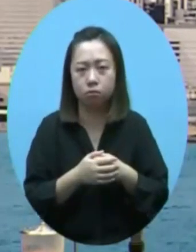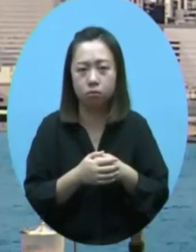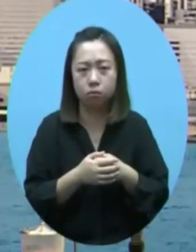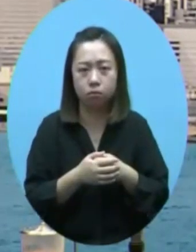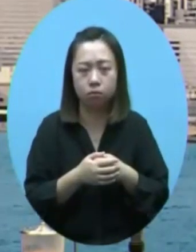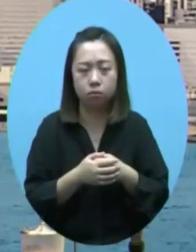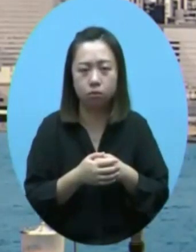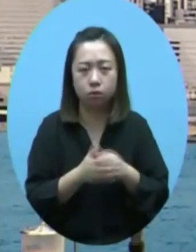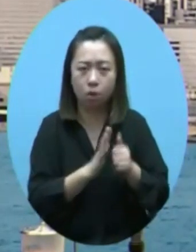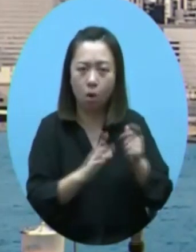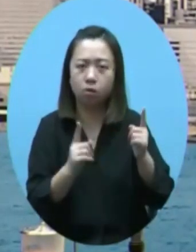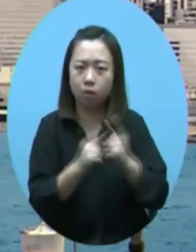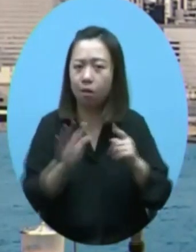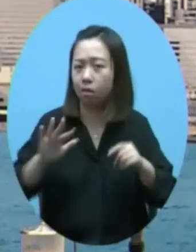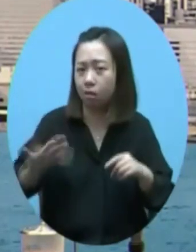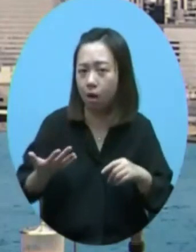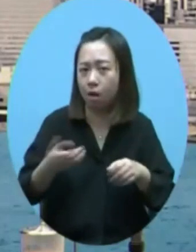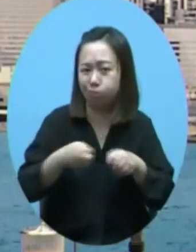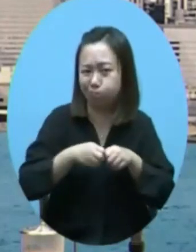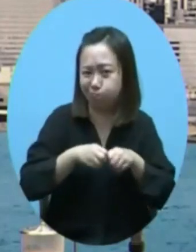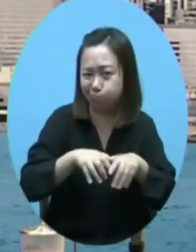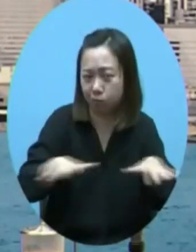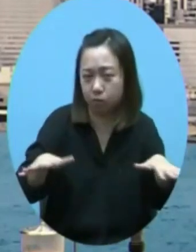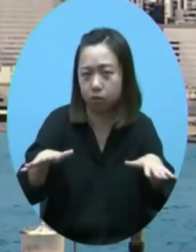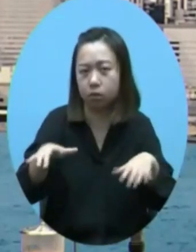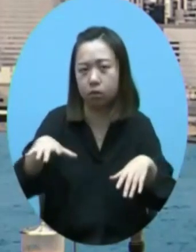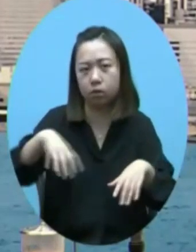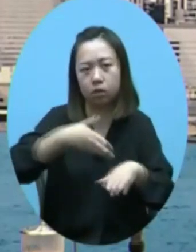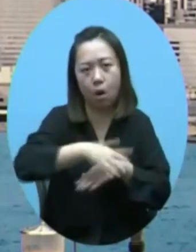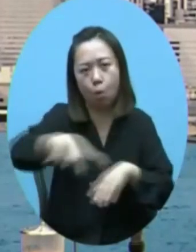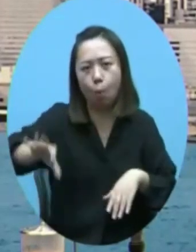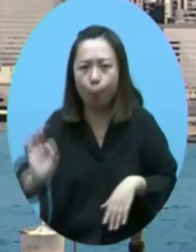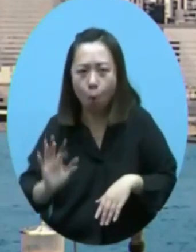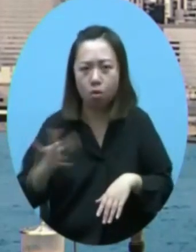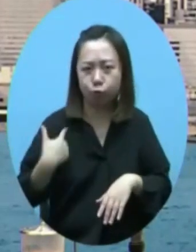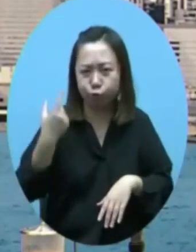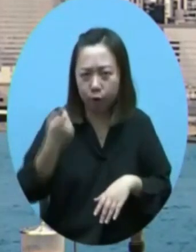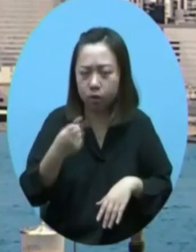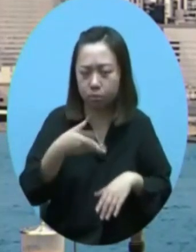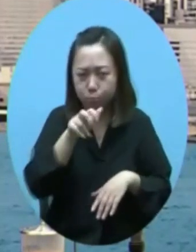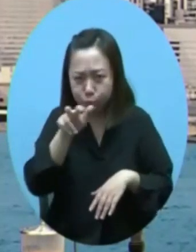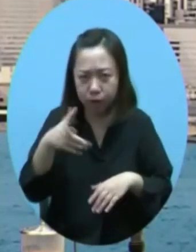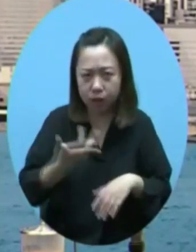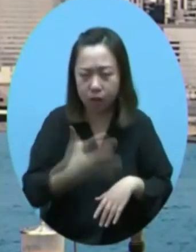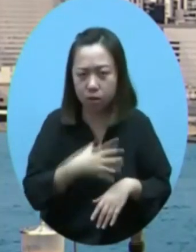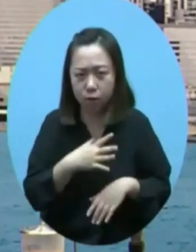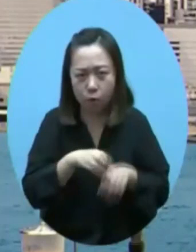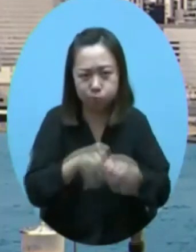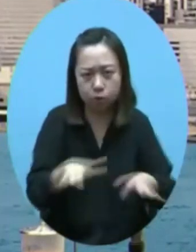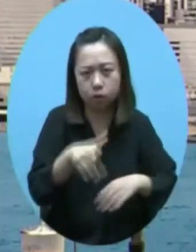that has not spread into the wider community. But recently, I think the cases has spread into